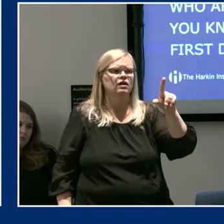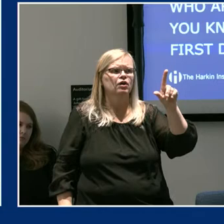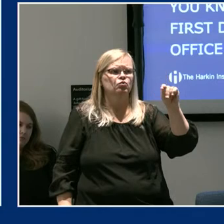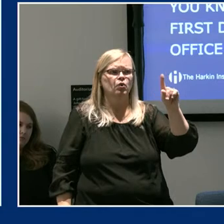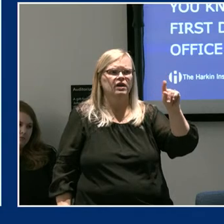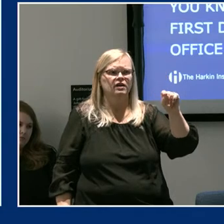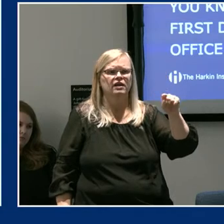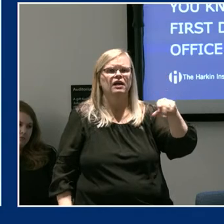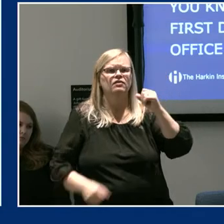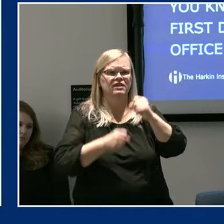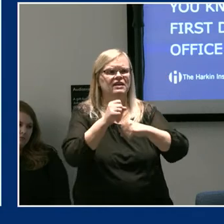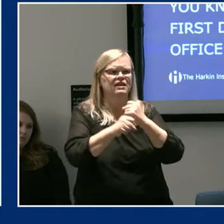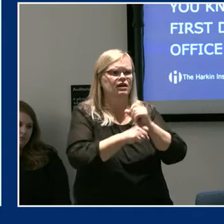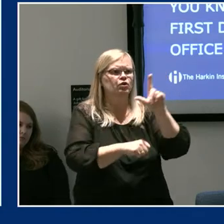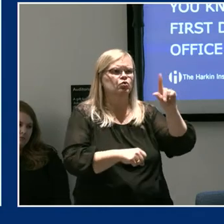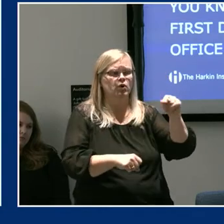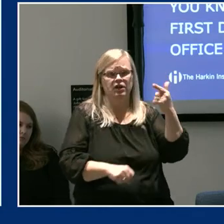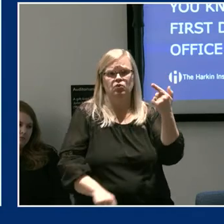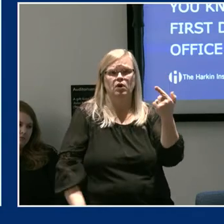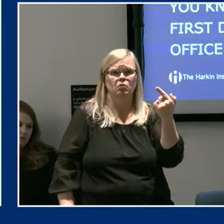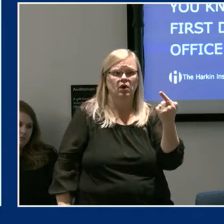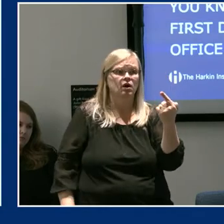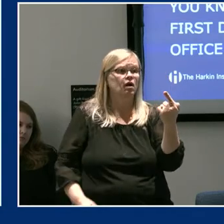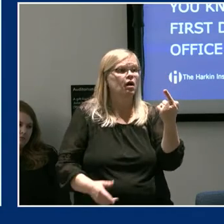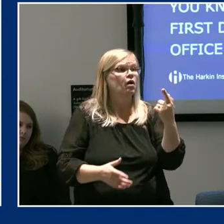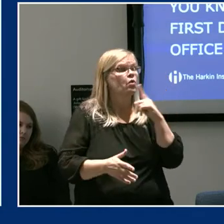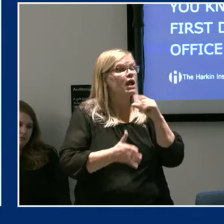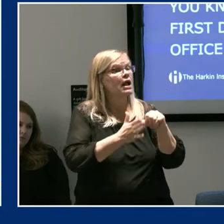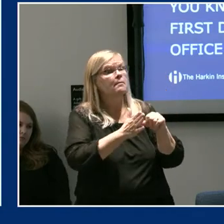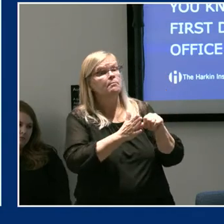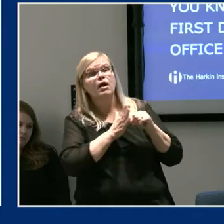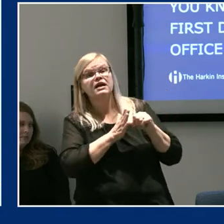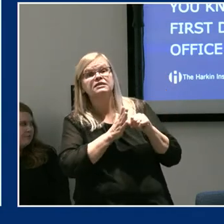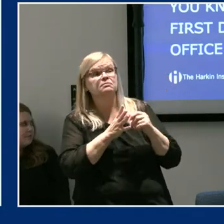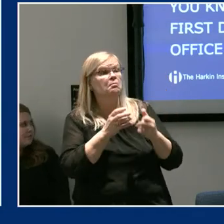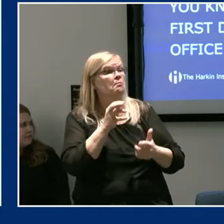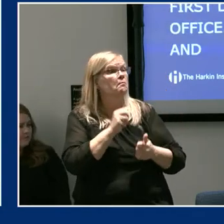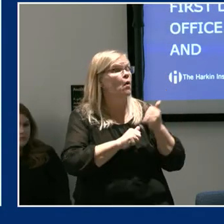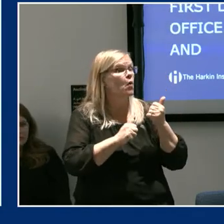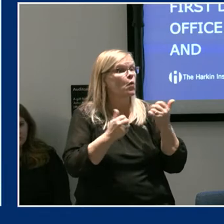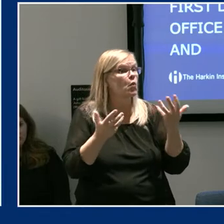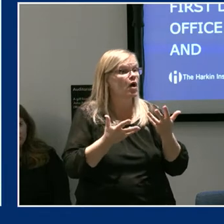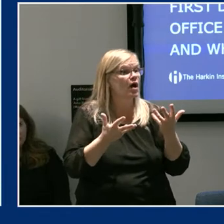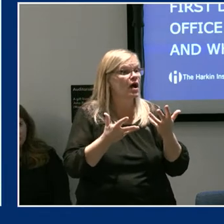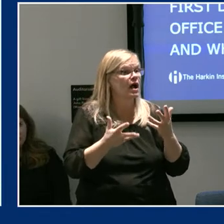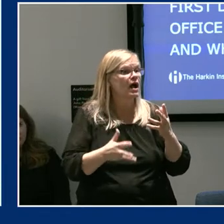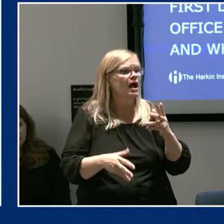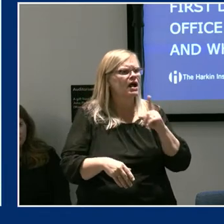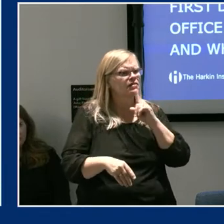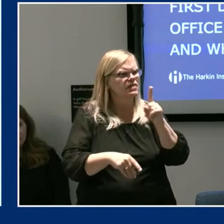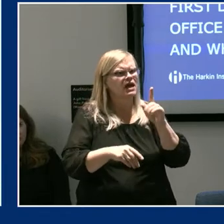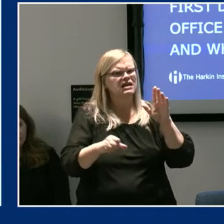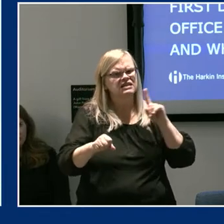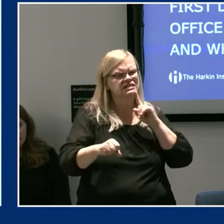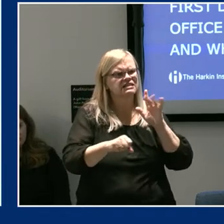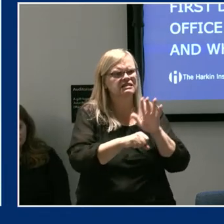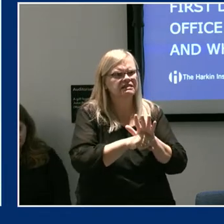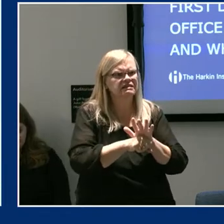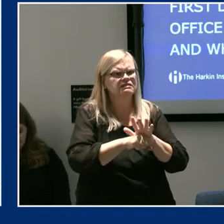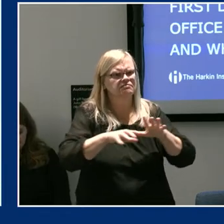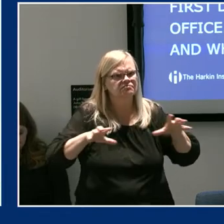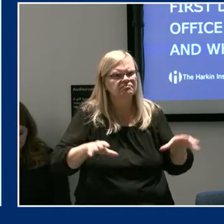20th of 2021. And what has impressed me the most is the absolute dedication of